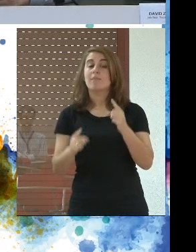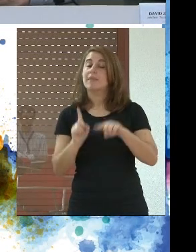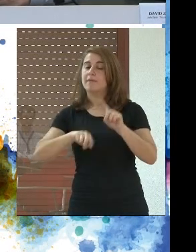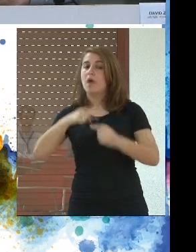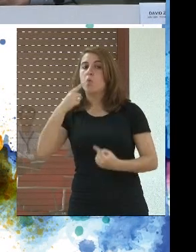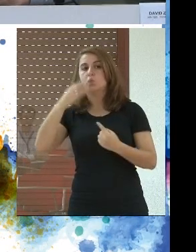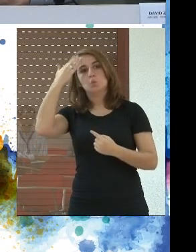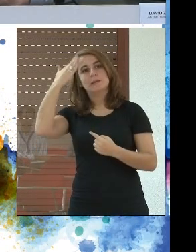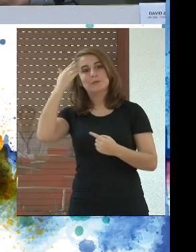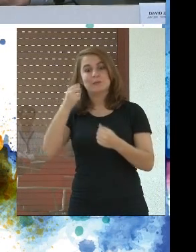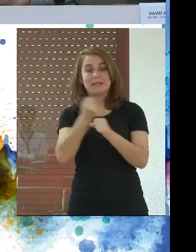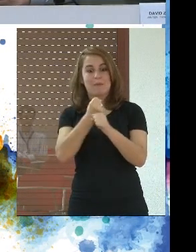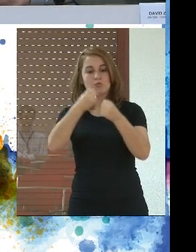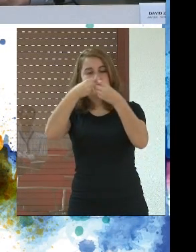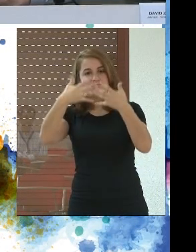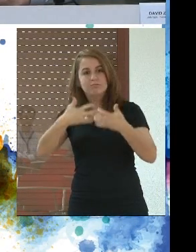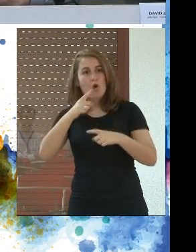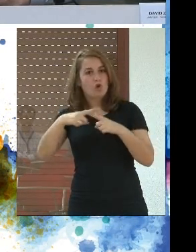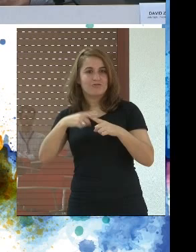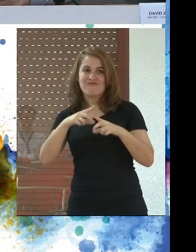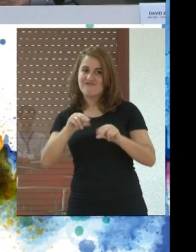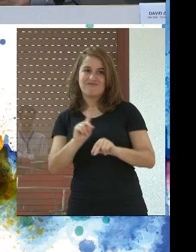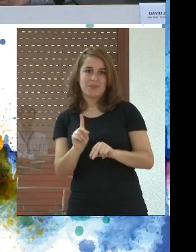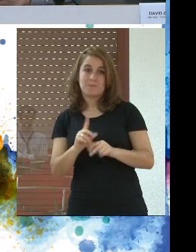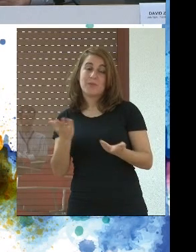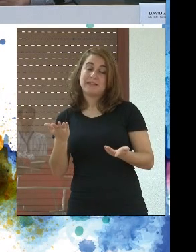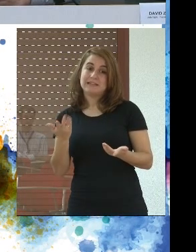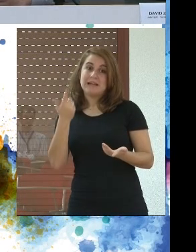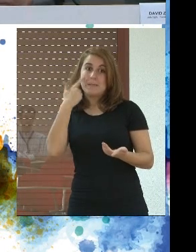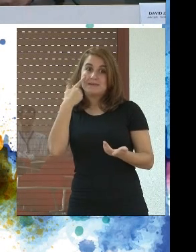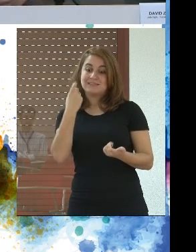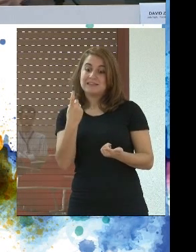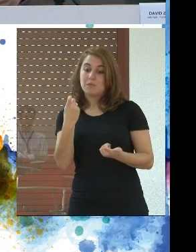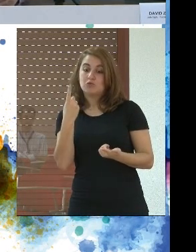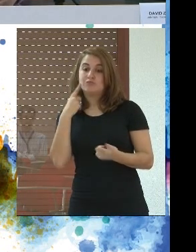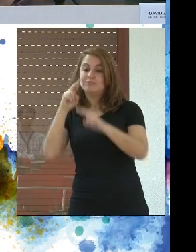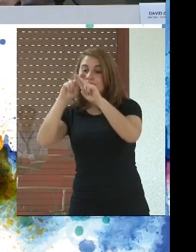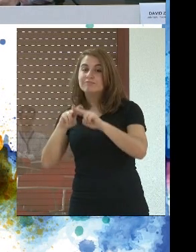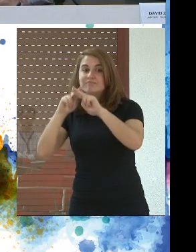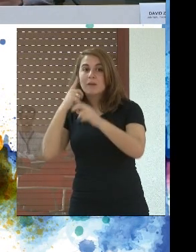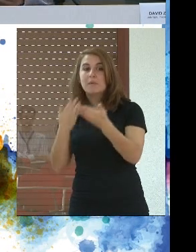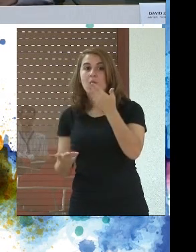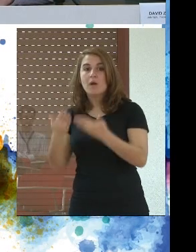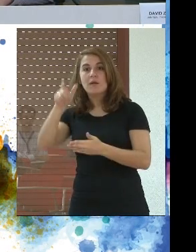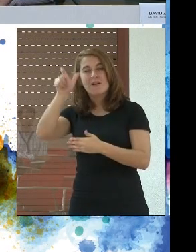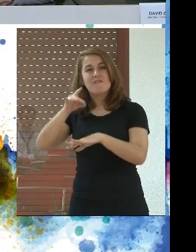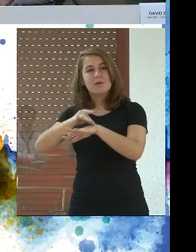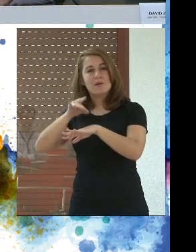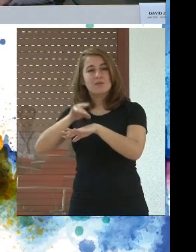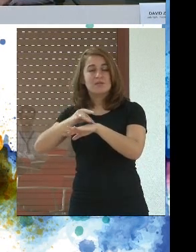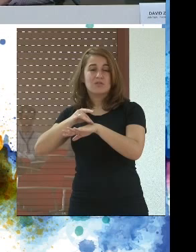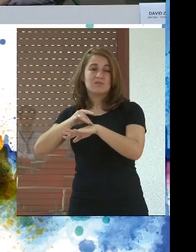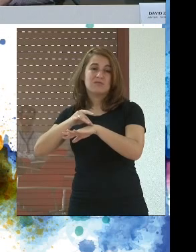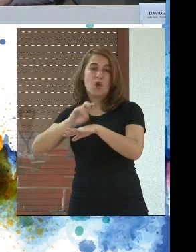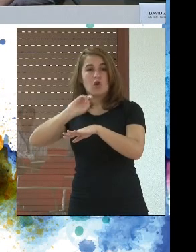some subjects didn't complete the task. So we have to carry out this with